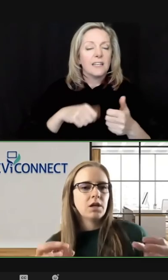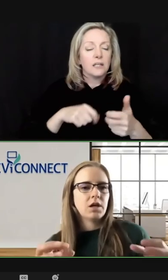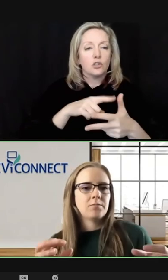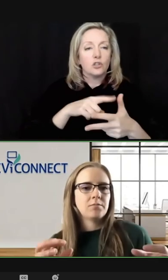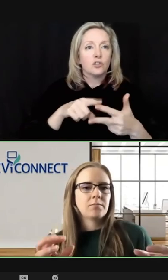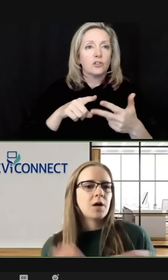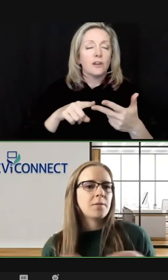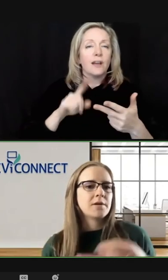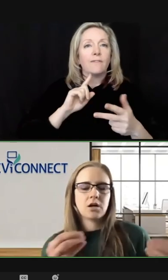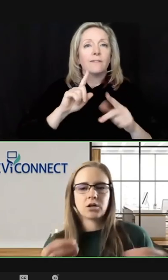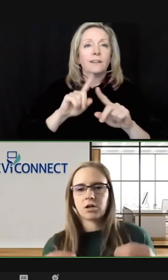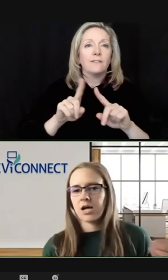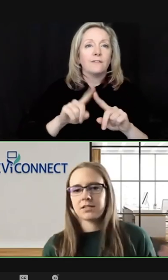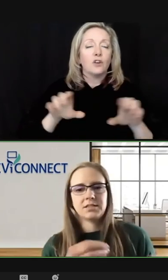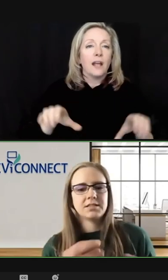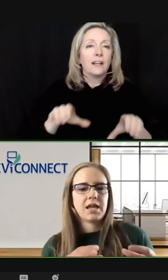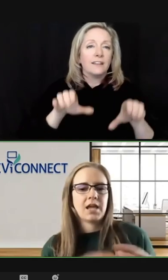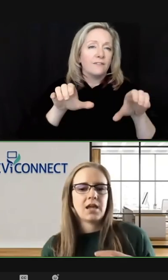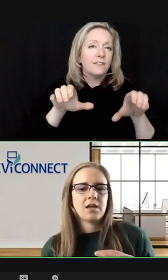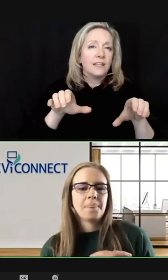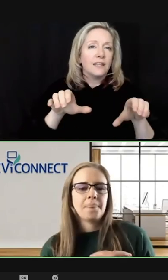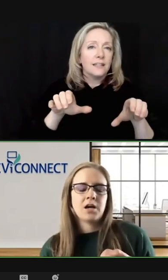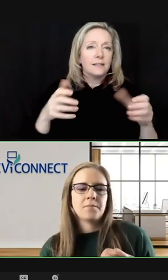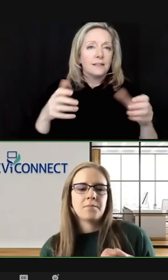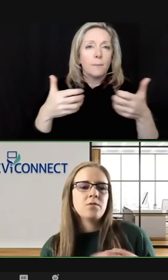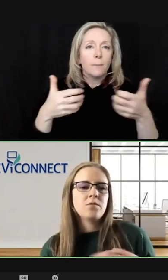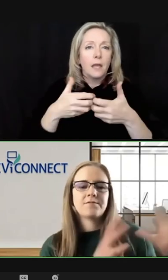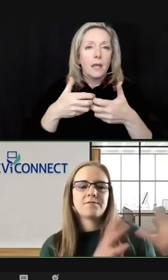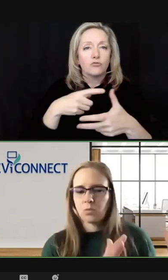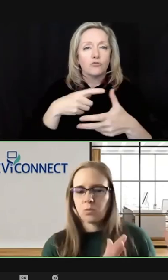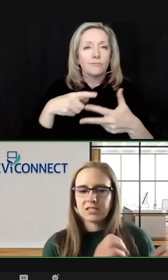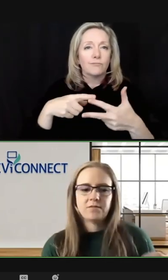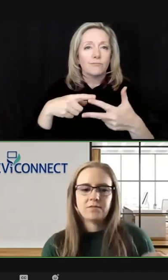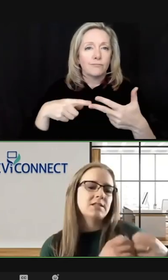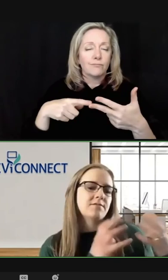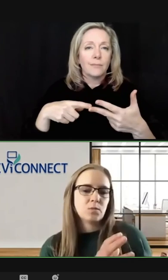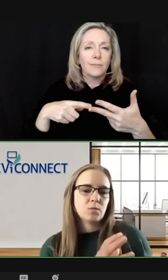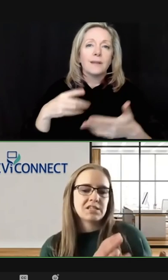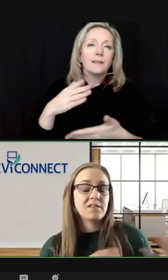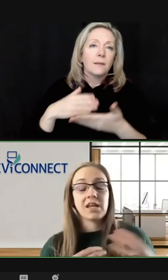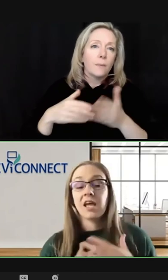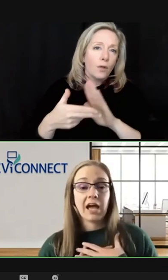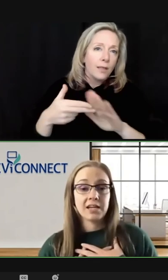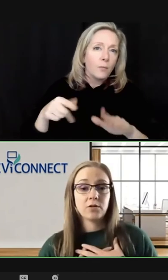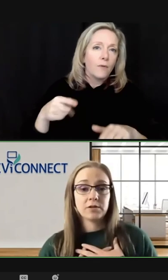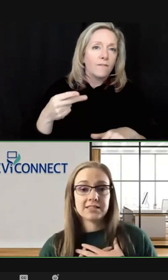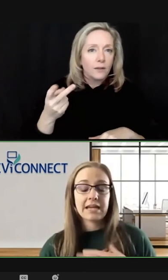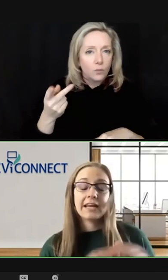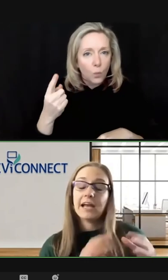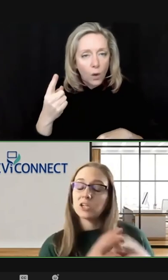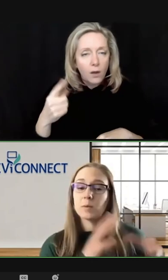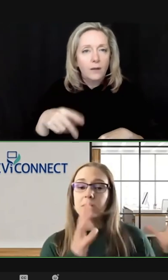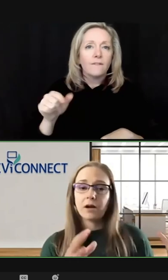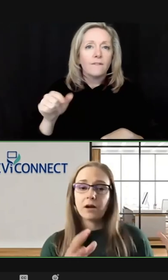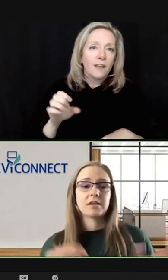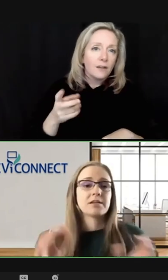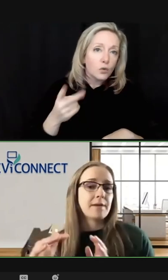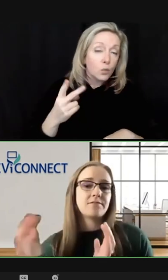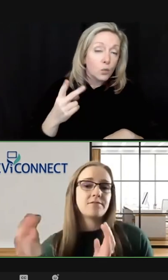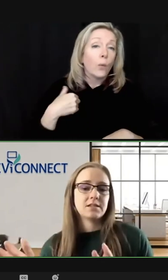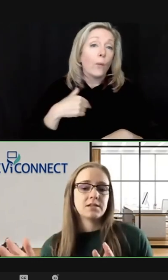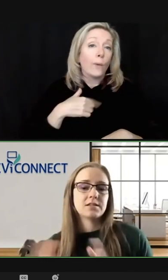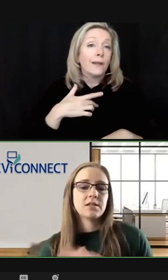of coming up across and say, oh, this is a phase 1 activity, this is a phase 1 activity. I know in Cvi Connect, we group